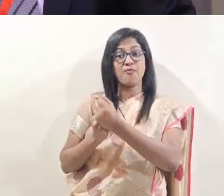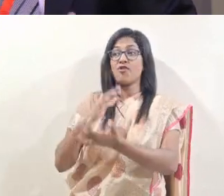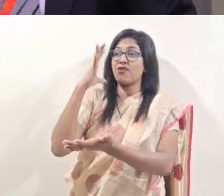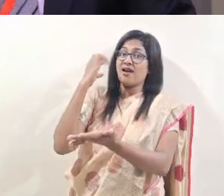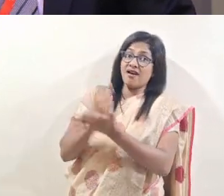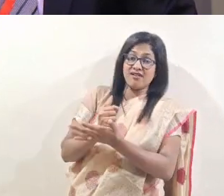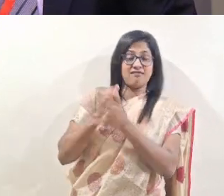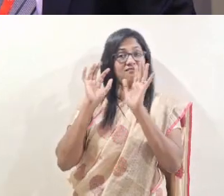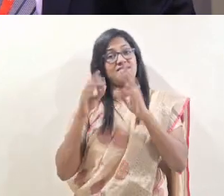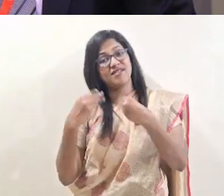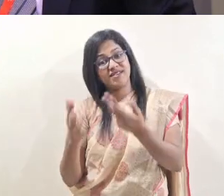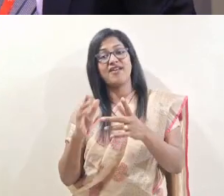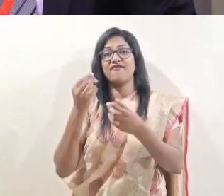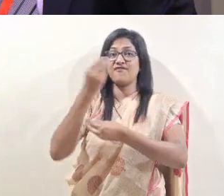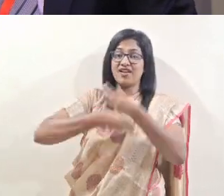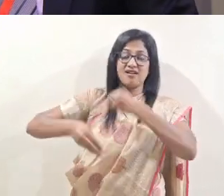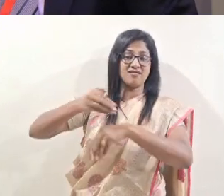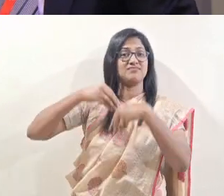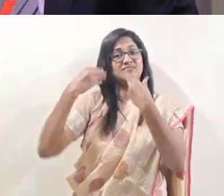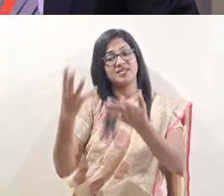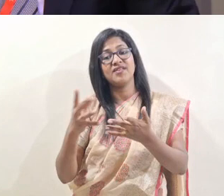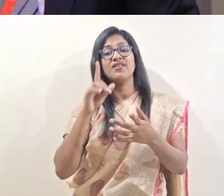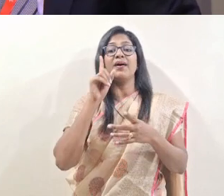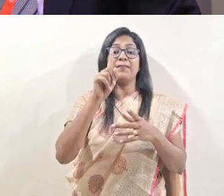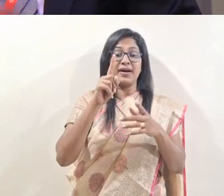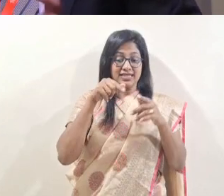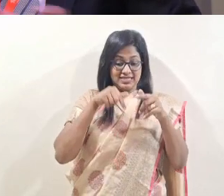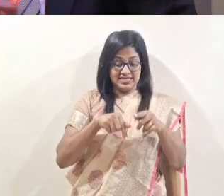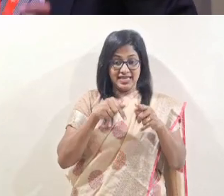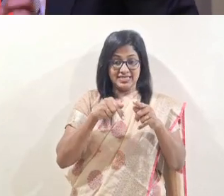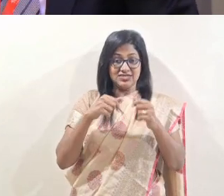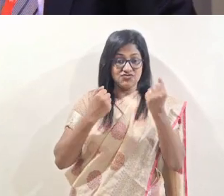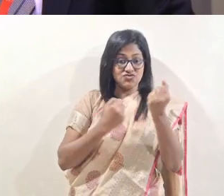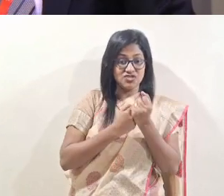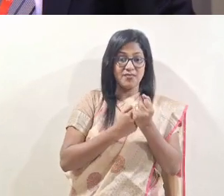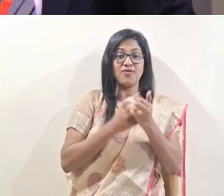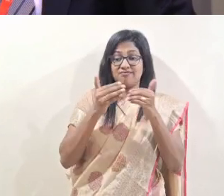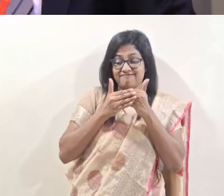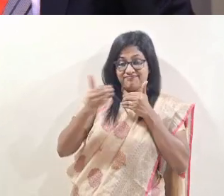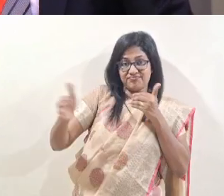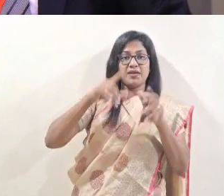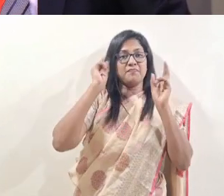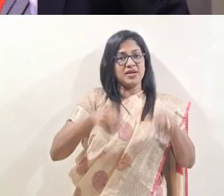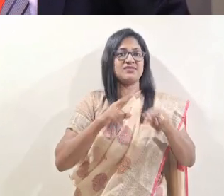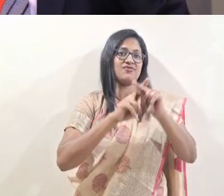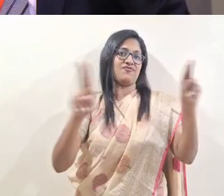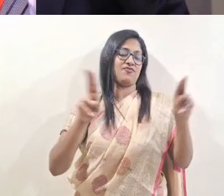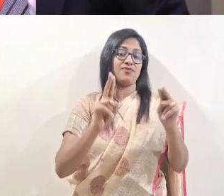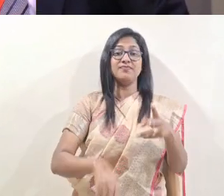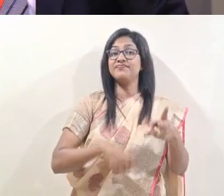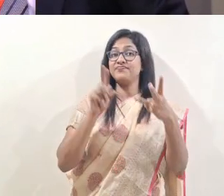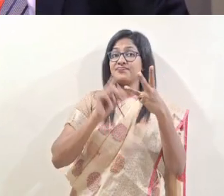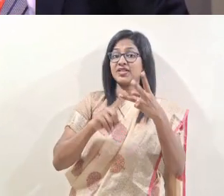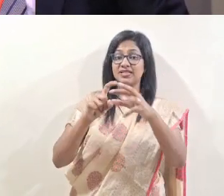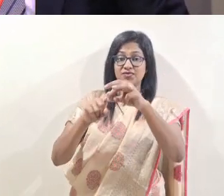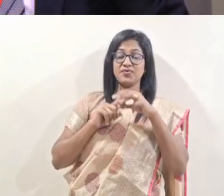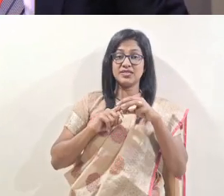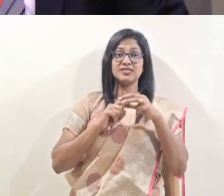there in terms of the financing also. But this gap, we need to fill it up. The third question